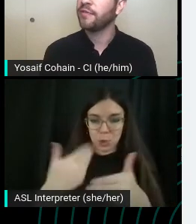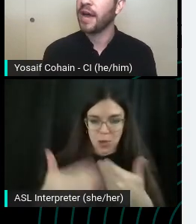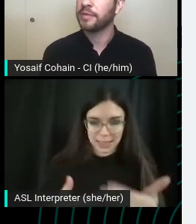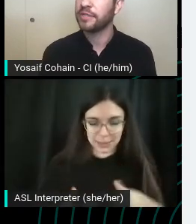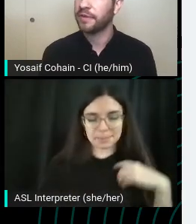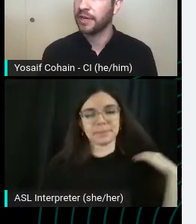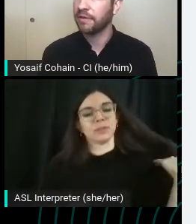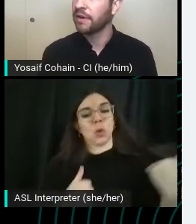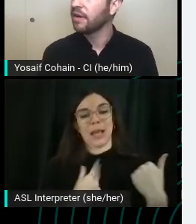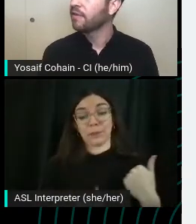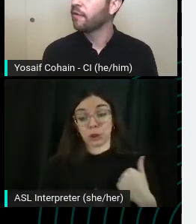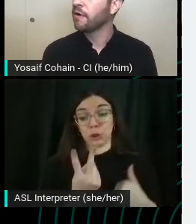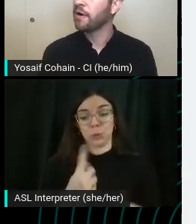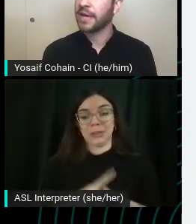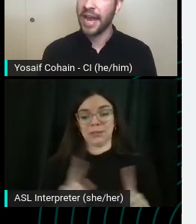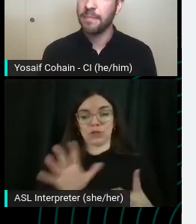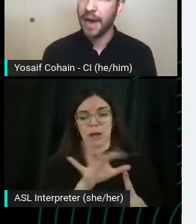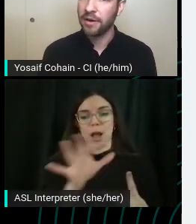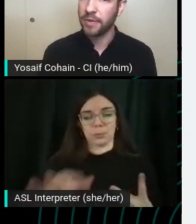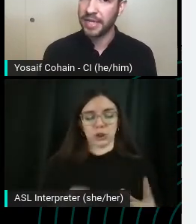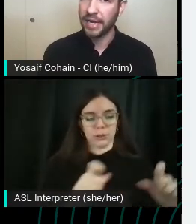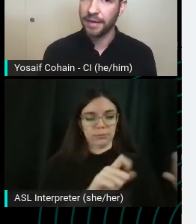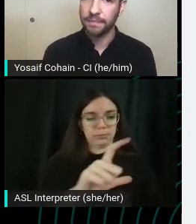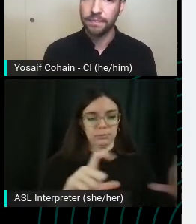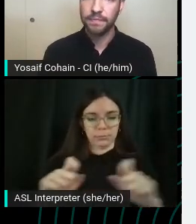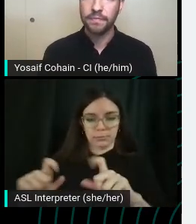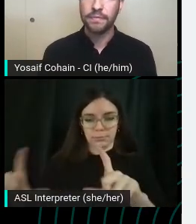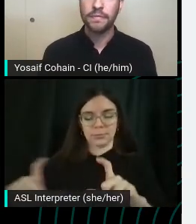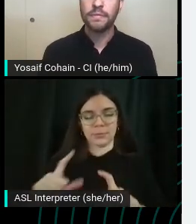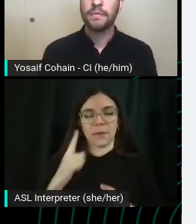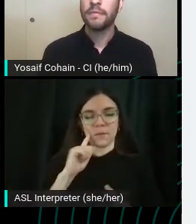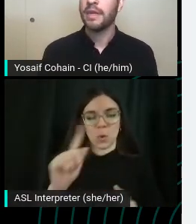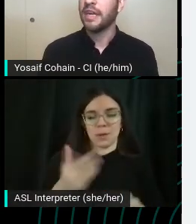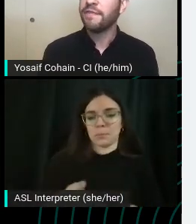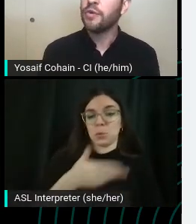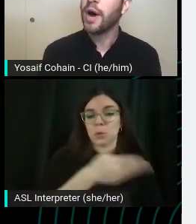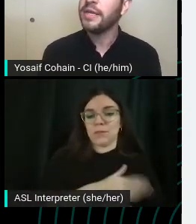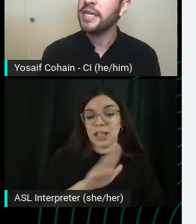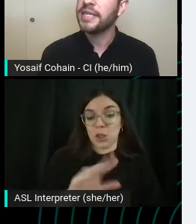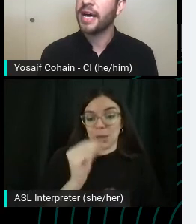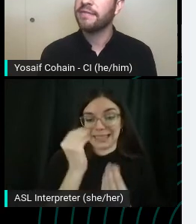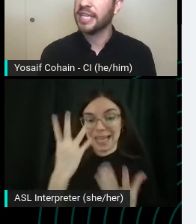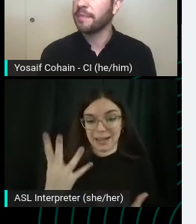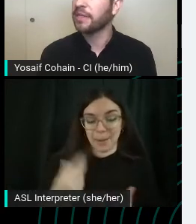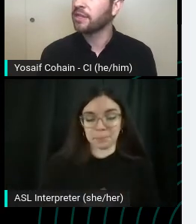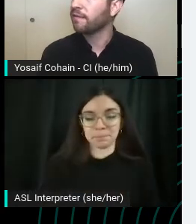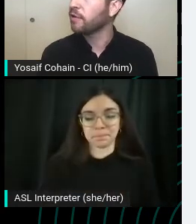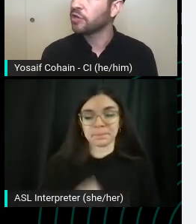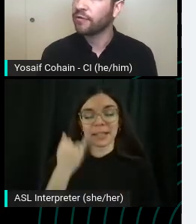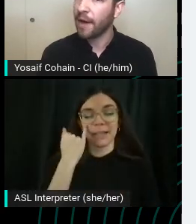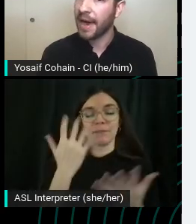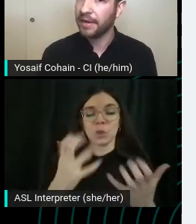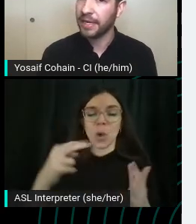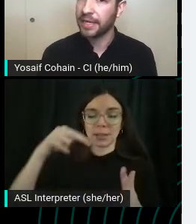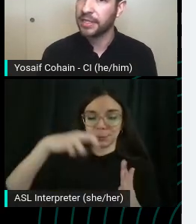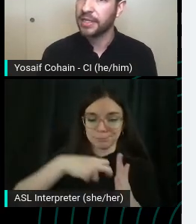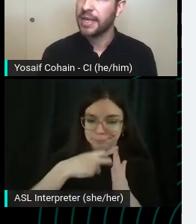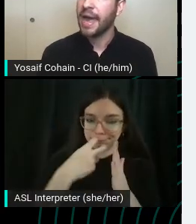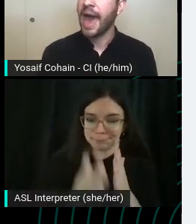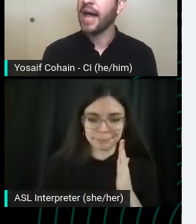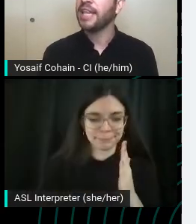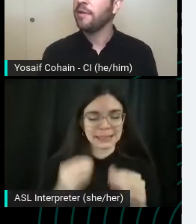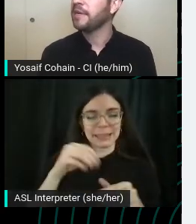two different options for you for getting better with data. If you want to dive deep into the future of web